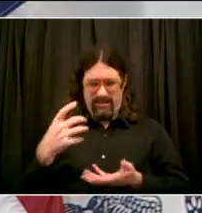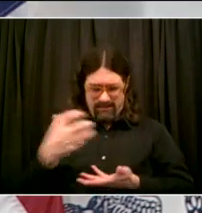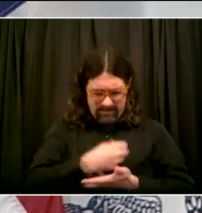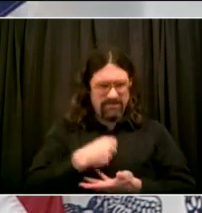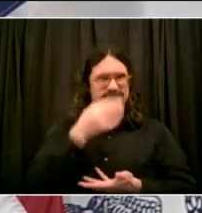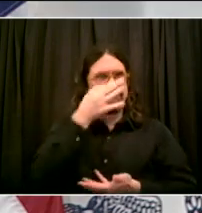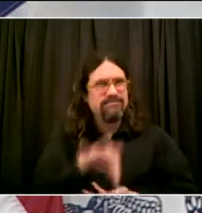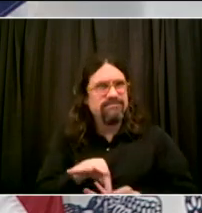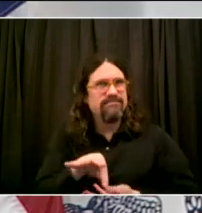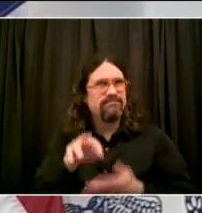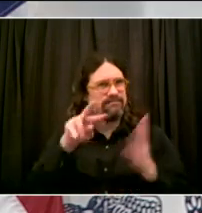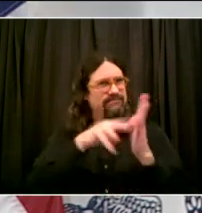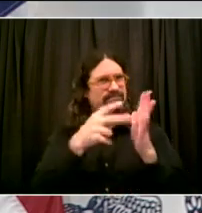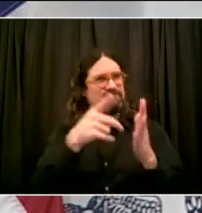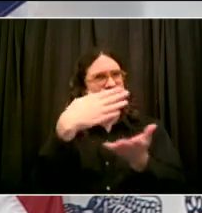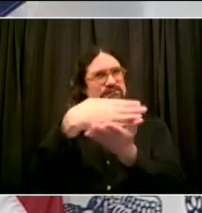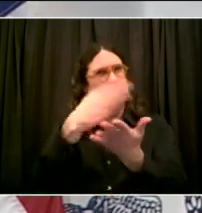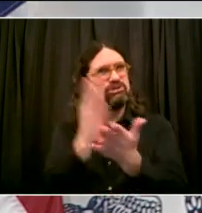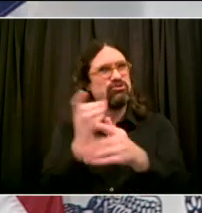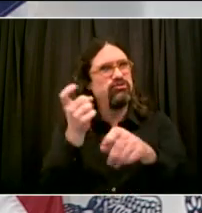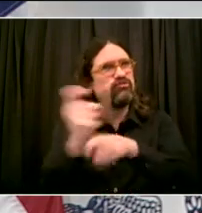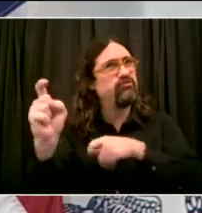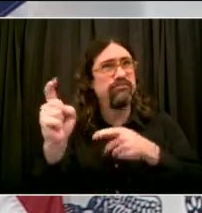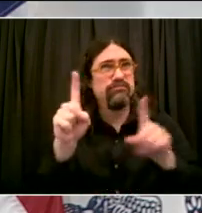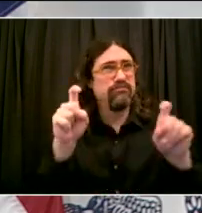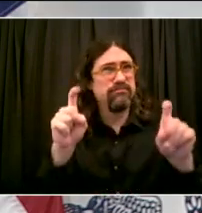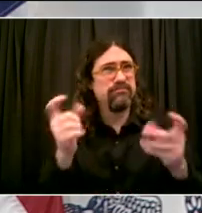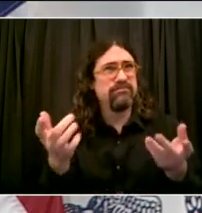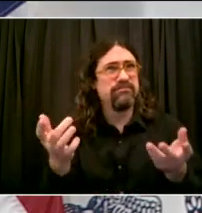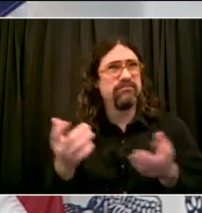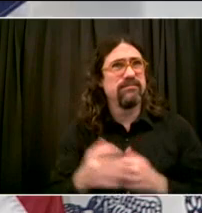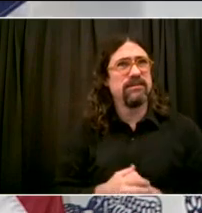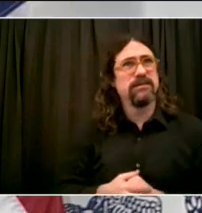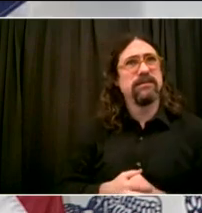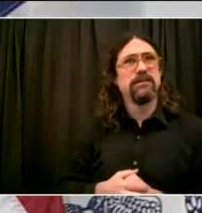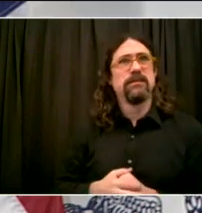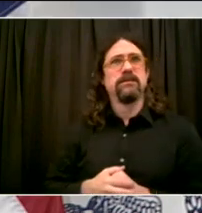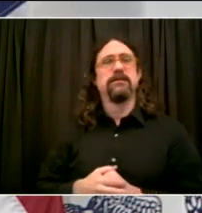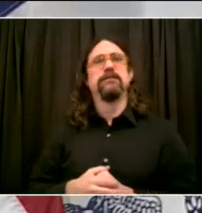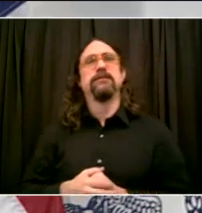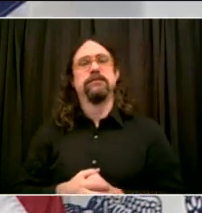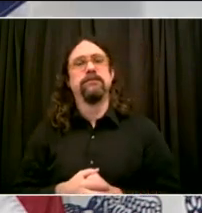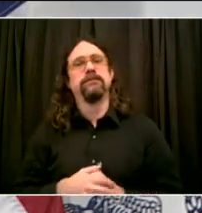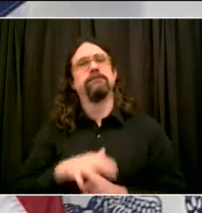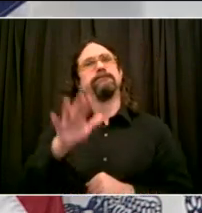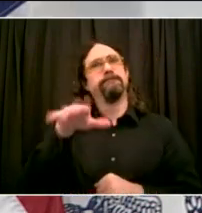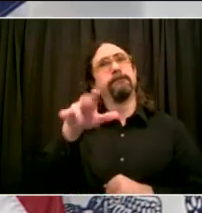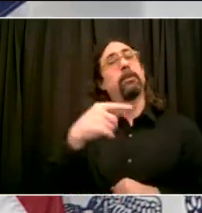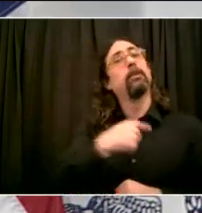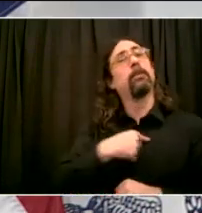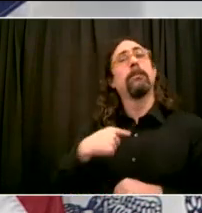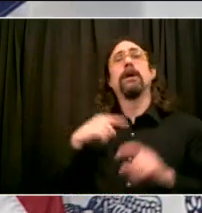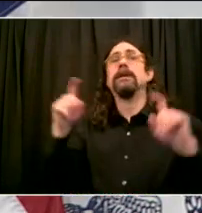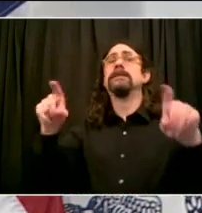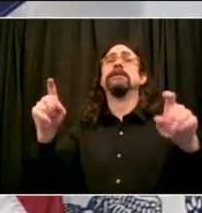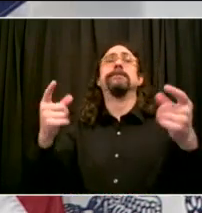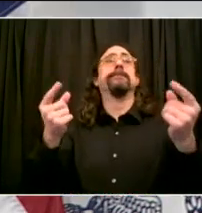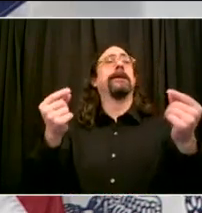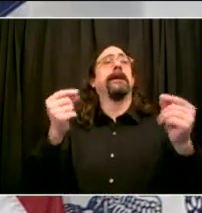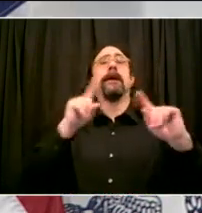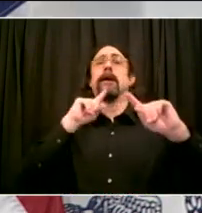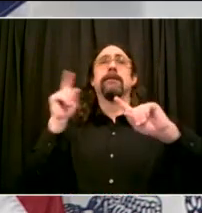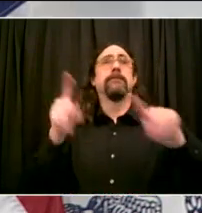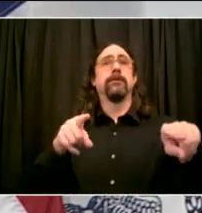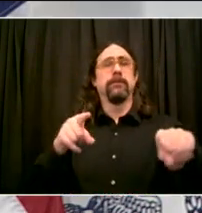and dime the next stimulus, there will not be a strong recovery. Unfortunately, we learned that lesson after 2008.